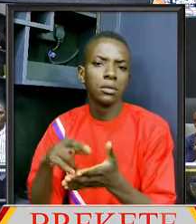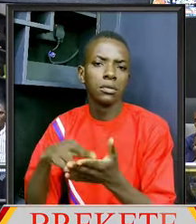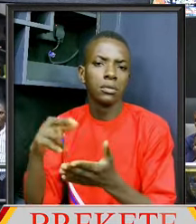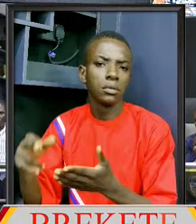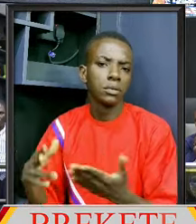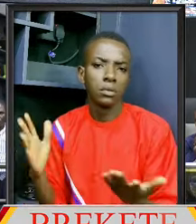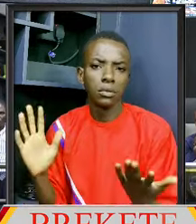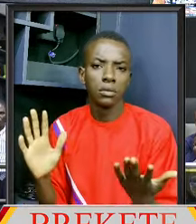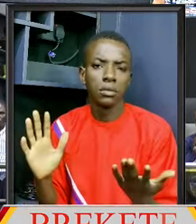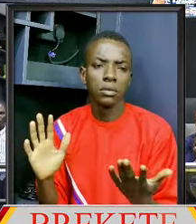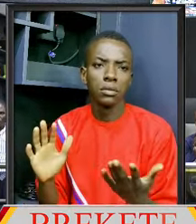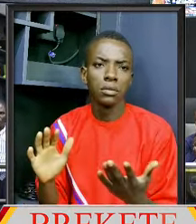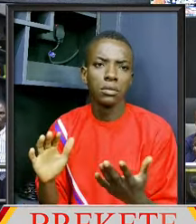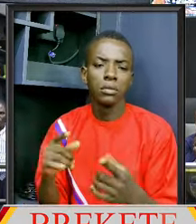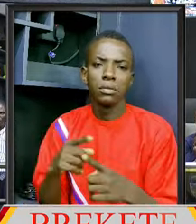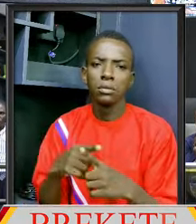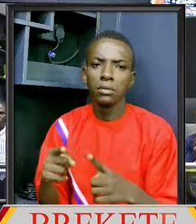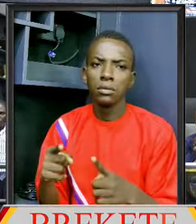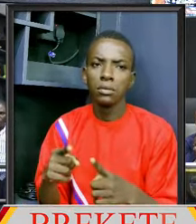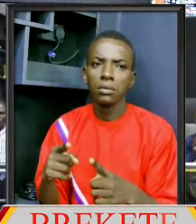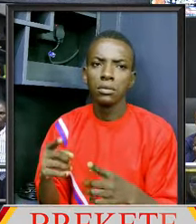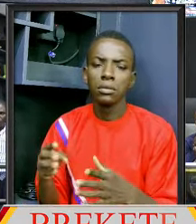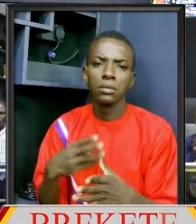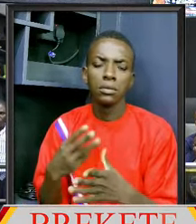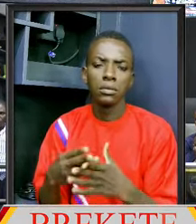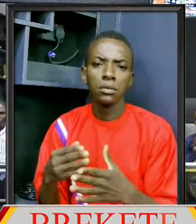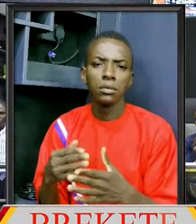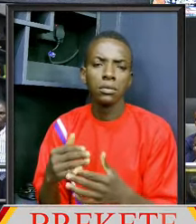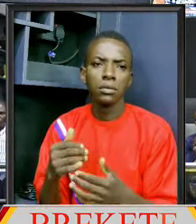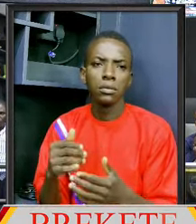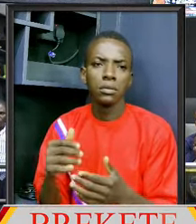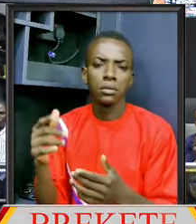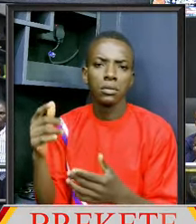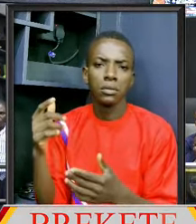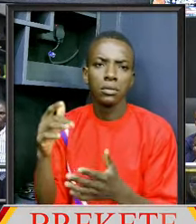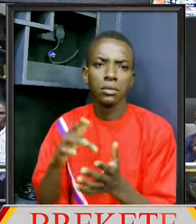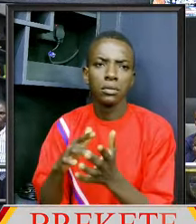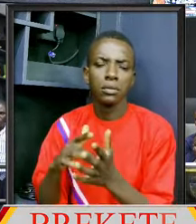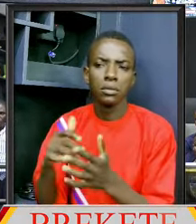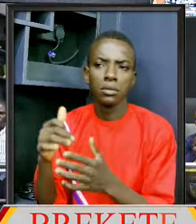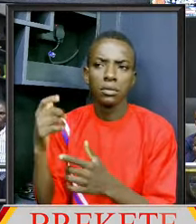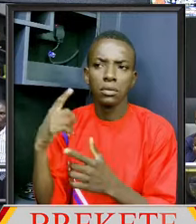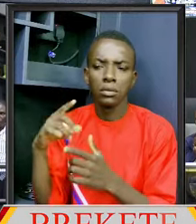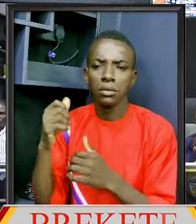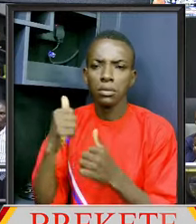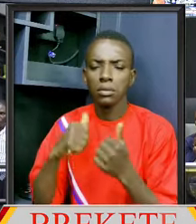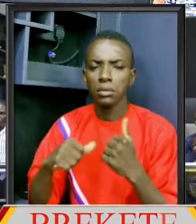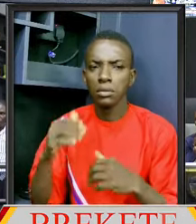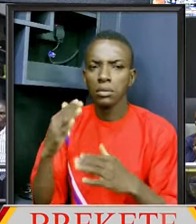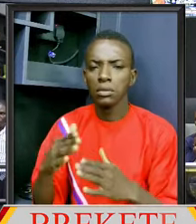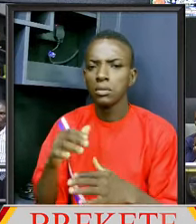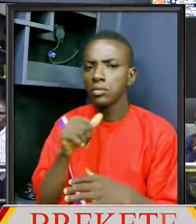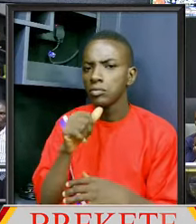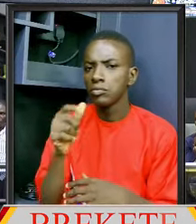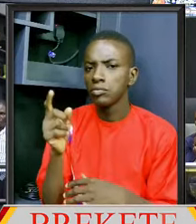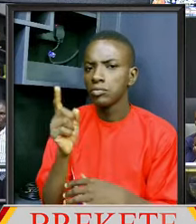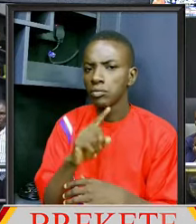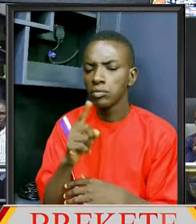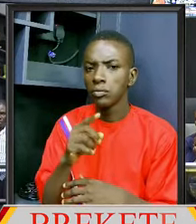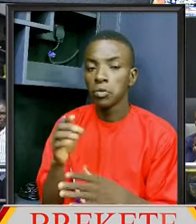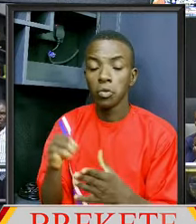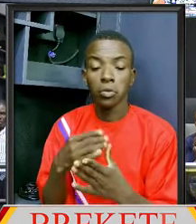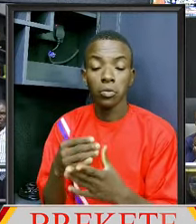Mm. But whether that medical lab scientist na quack or no be quack, na my